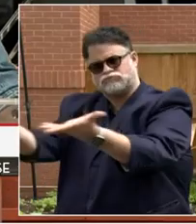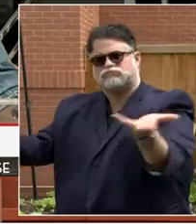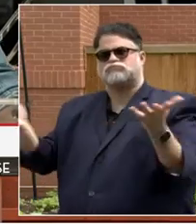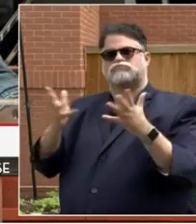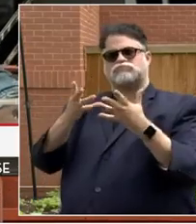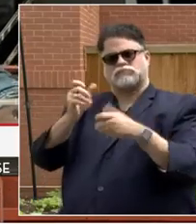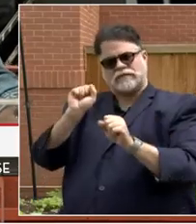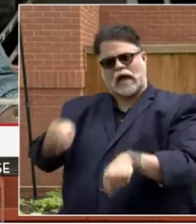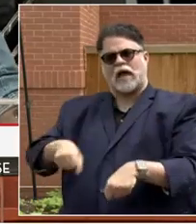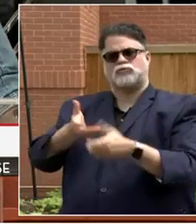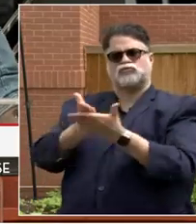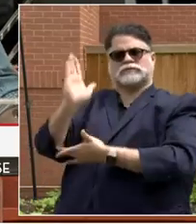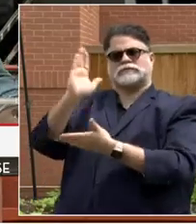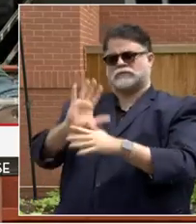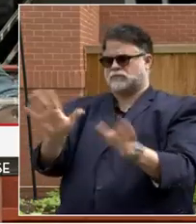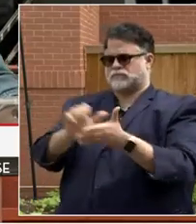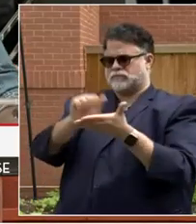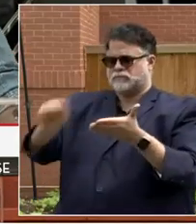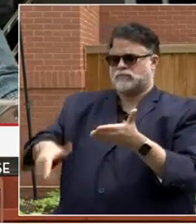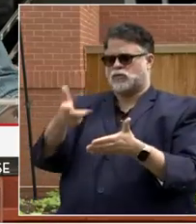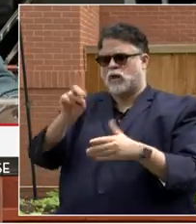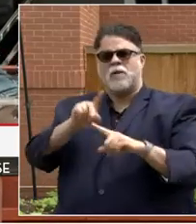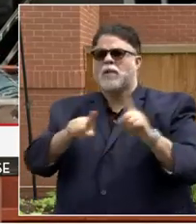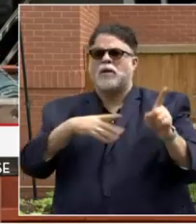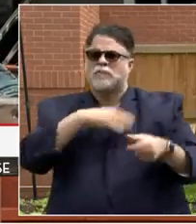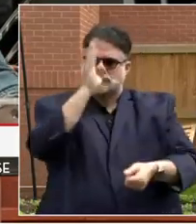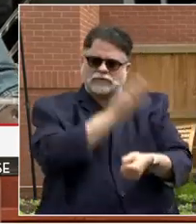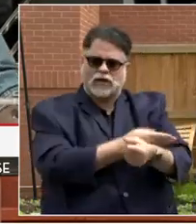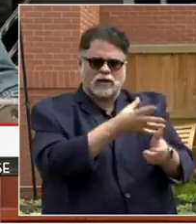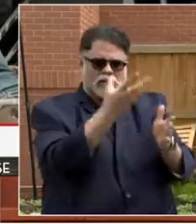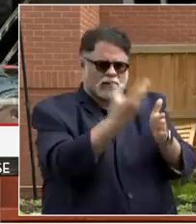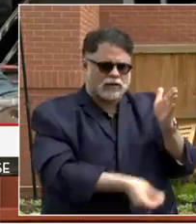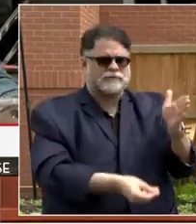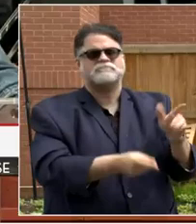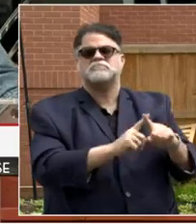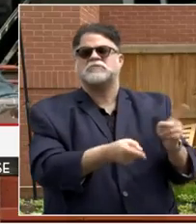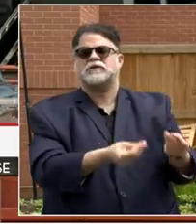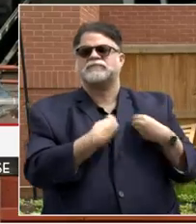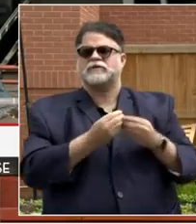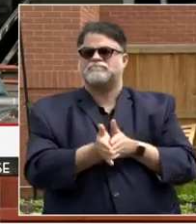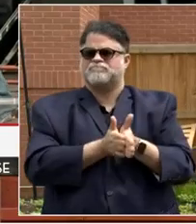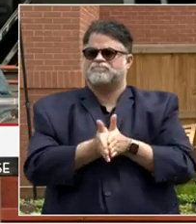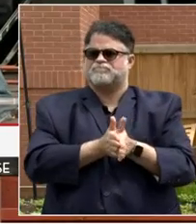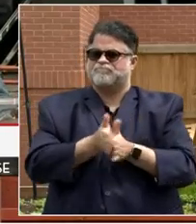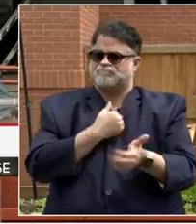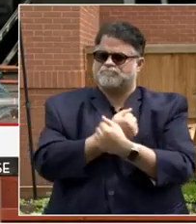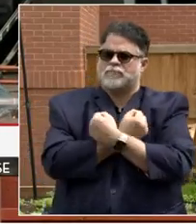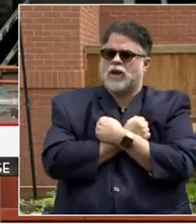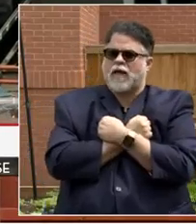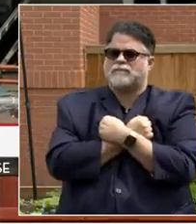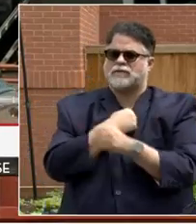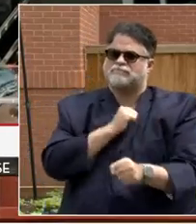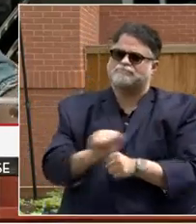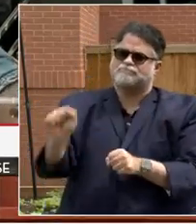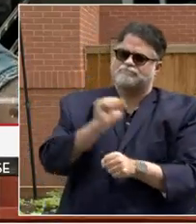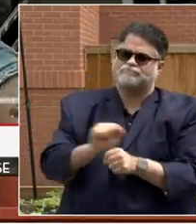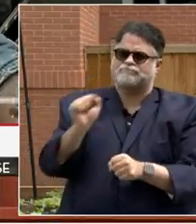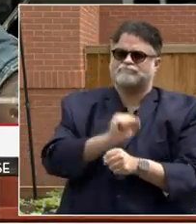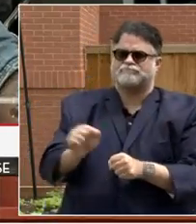The reason why I'm still doing this work because I love the work that I'm doing. I get phone calls like 3 o'clock in the